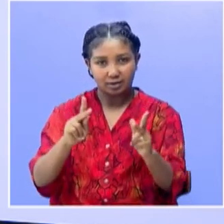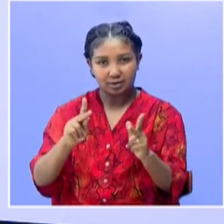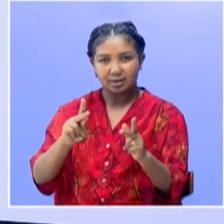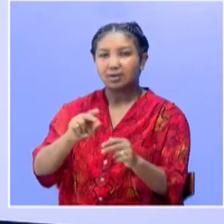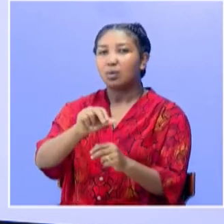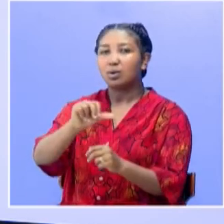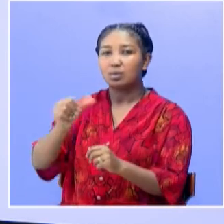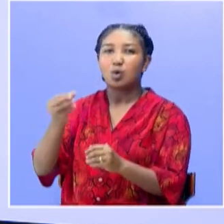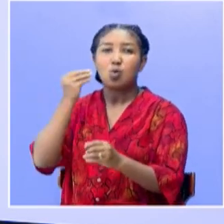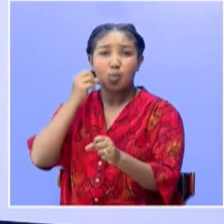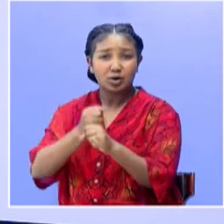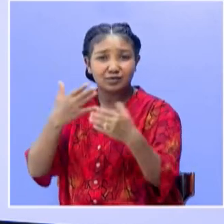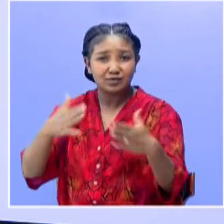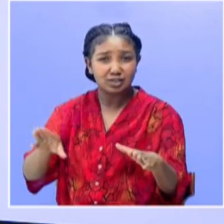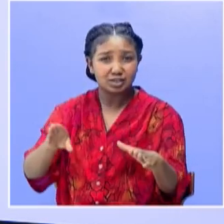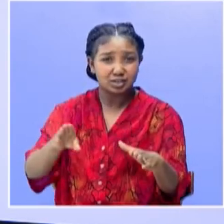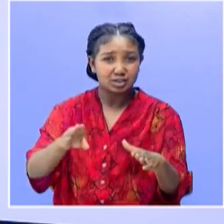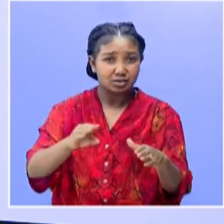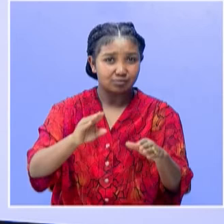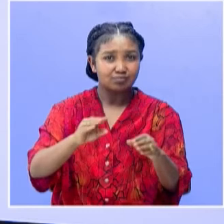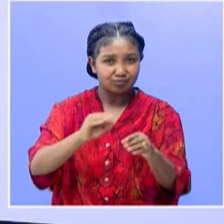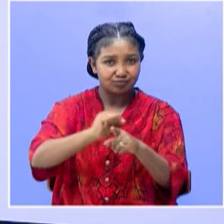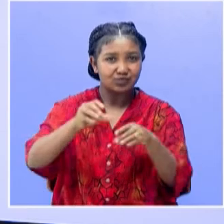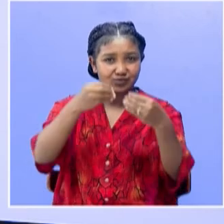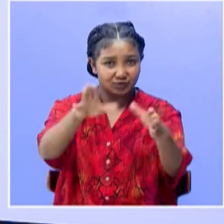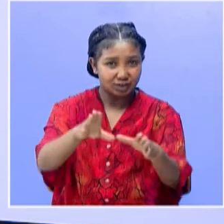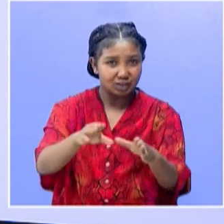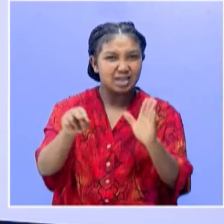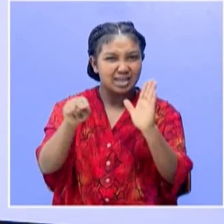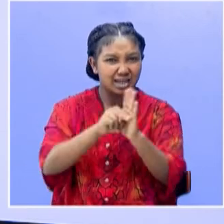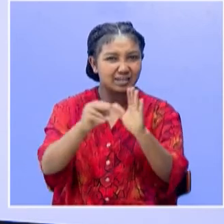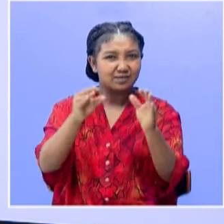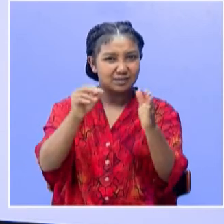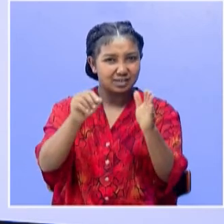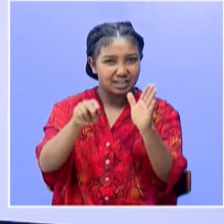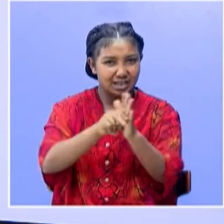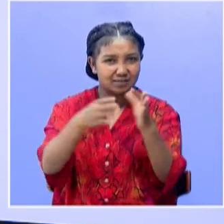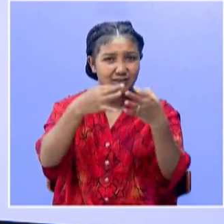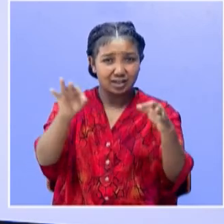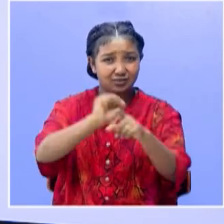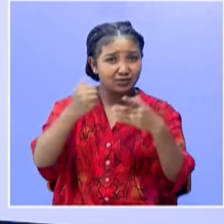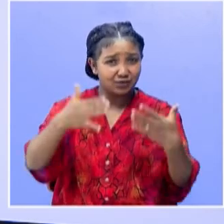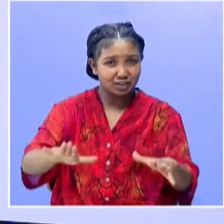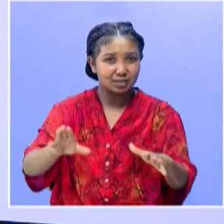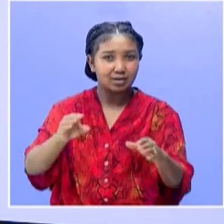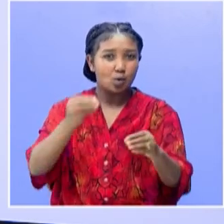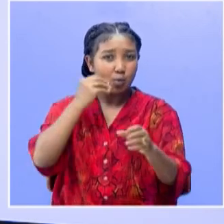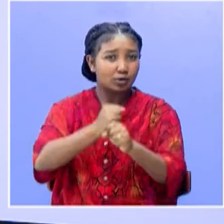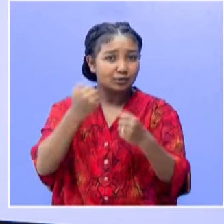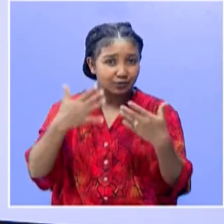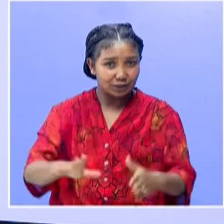How about the homework? Do you remember I told you to practice doing negative sentences? Have you tried those